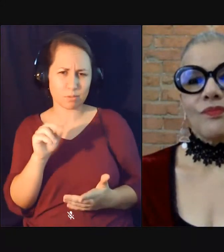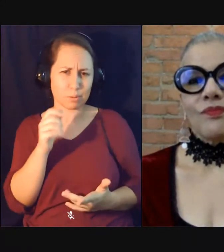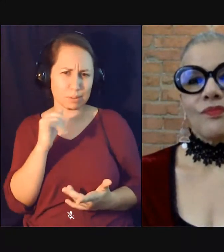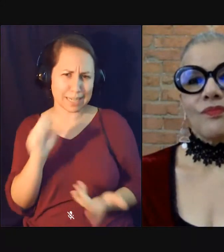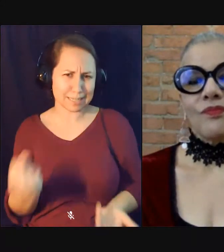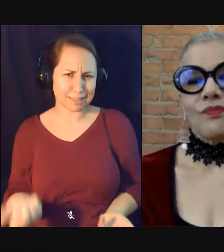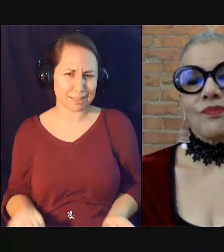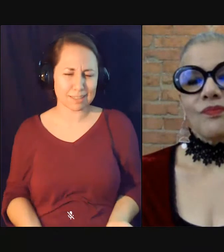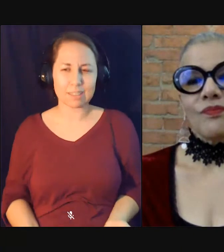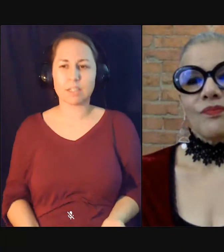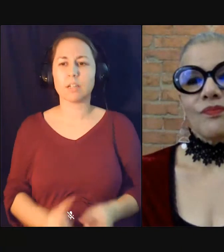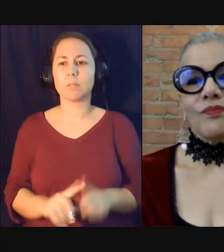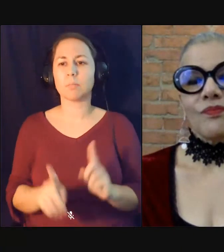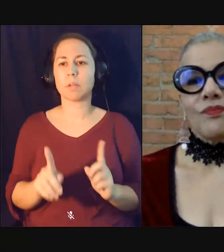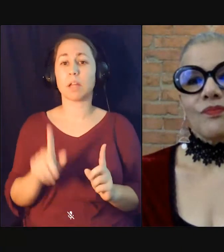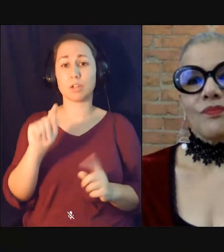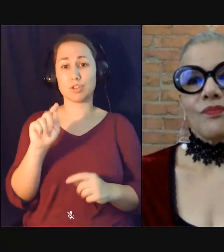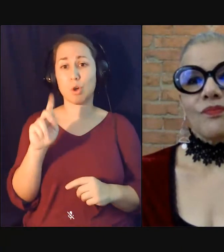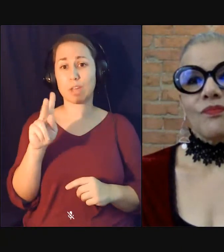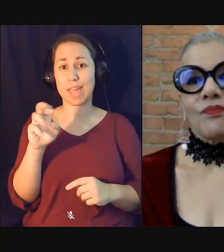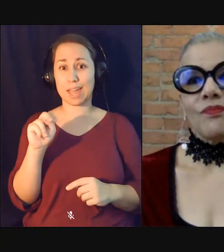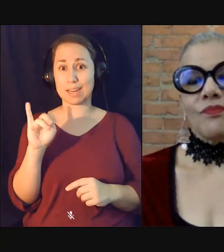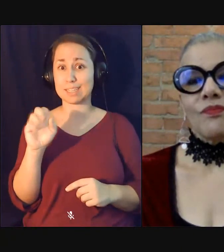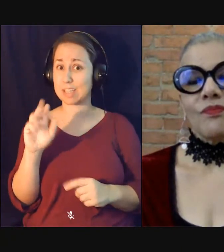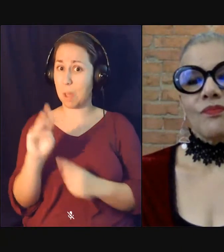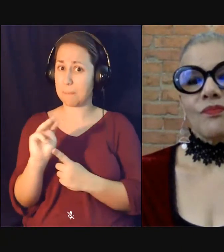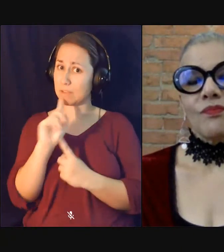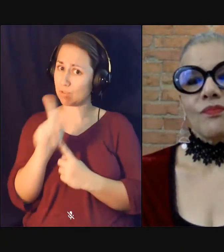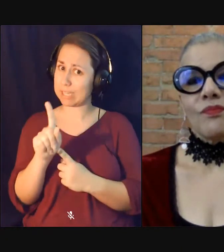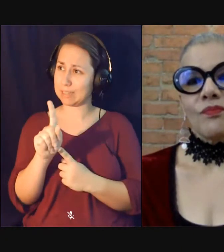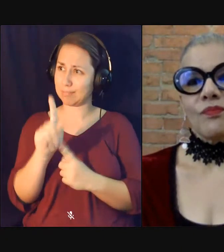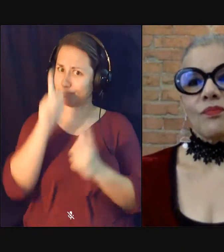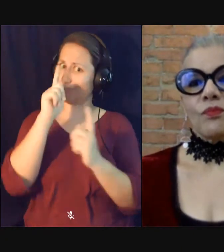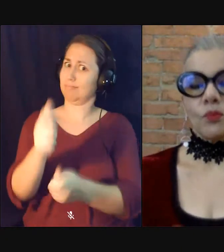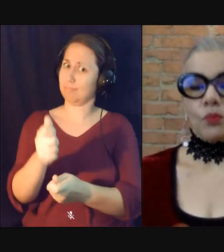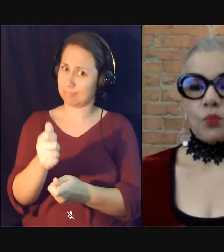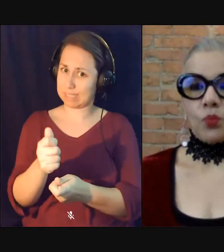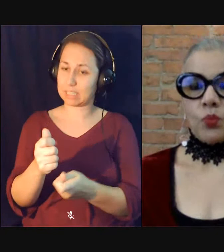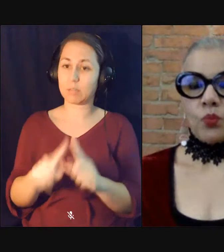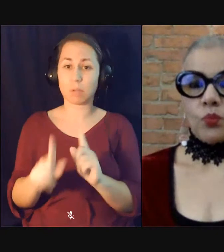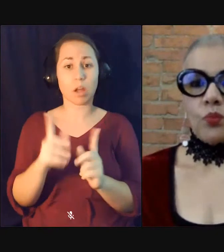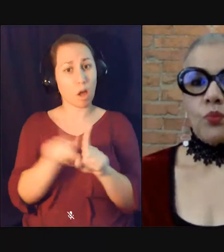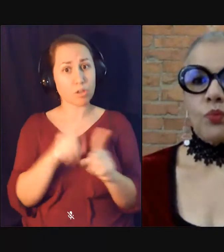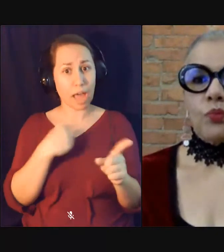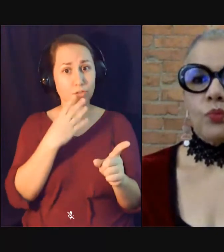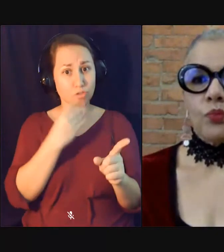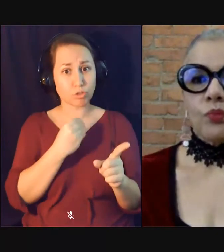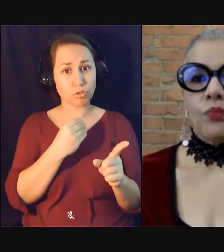is its own separate and distinct and fascinating phenomenon. And there are Jews who are white supremacists too. I mean, look at Stephen